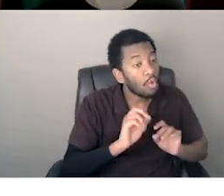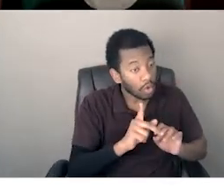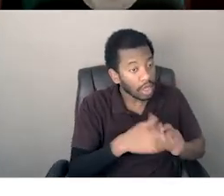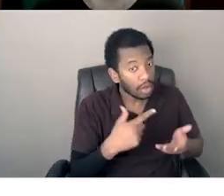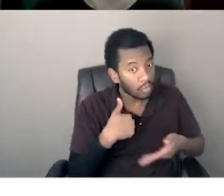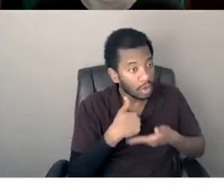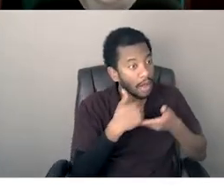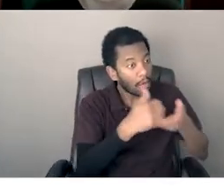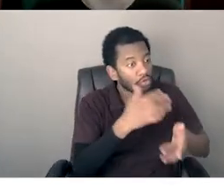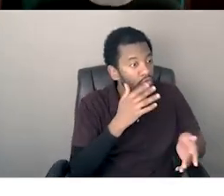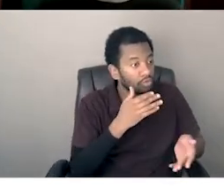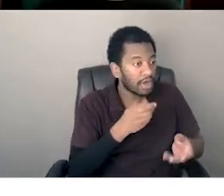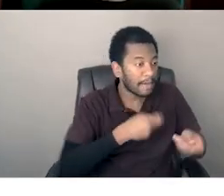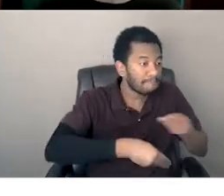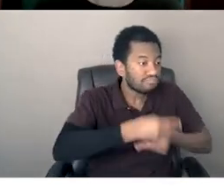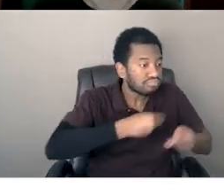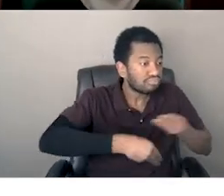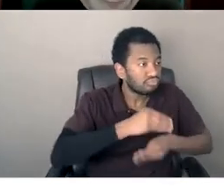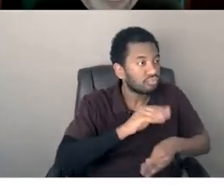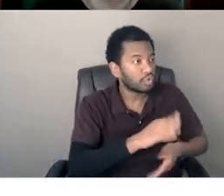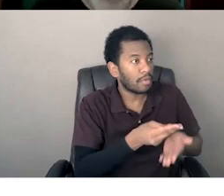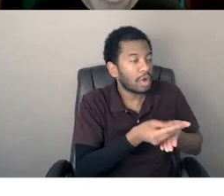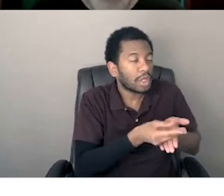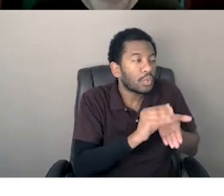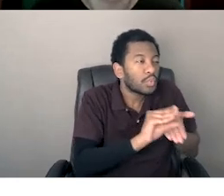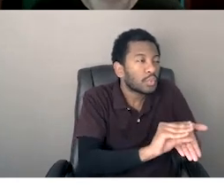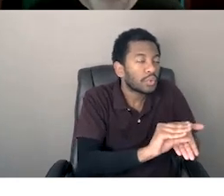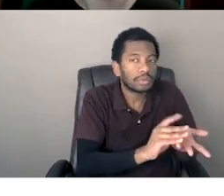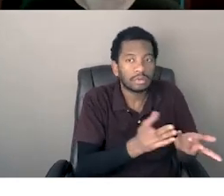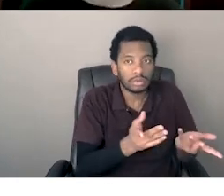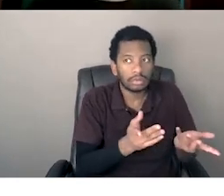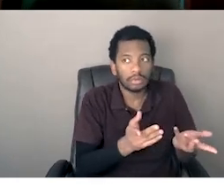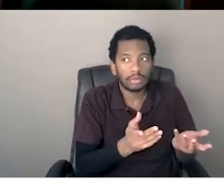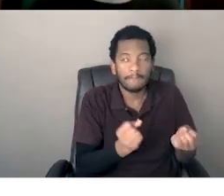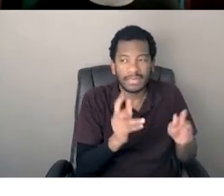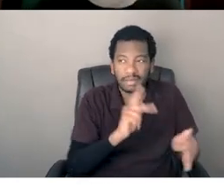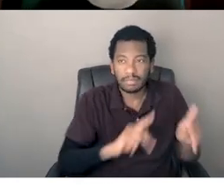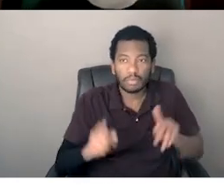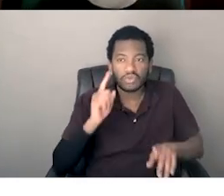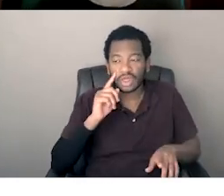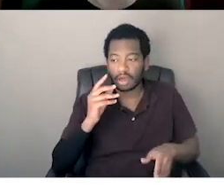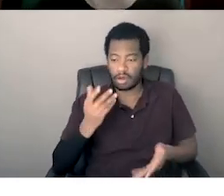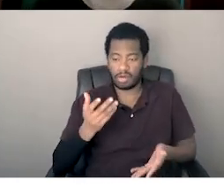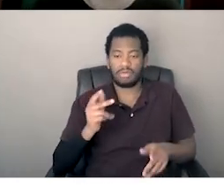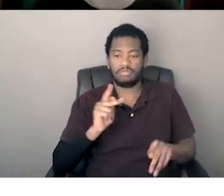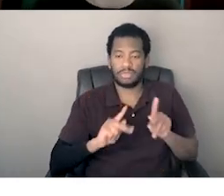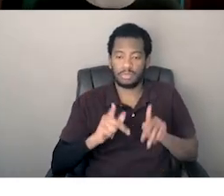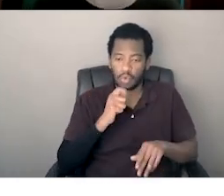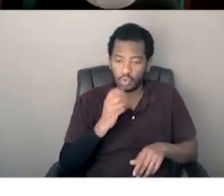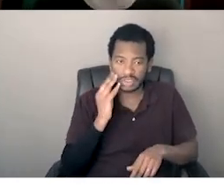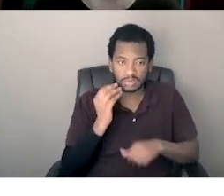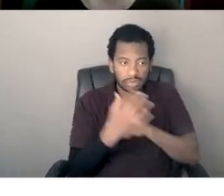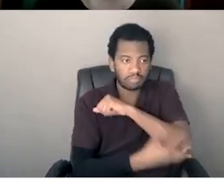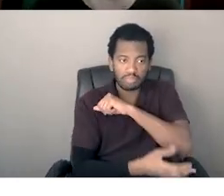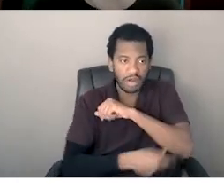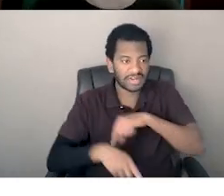manage money, which is not true, because a lot of people in poverty can manage money better than I can and know how to stretch a dollar better than I can. The problem